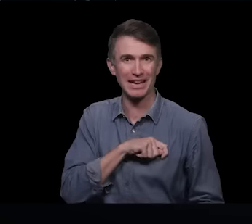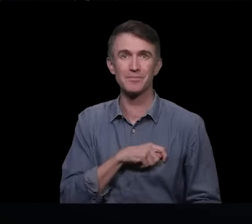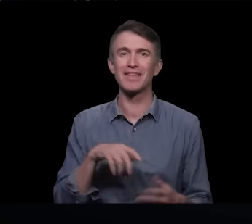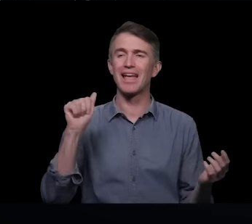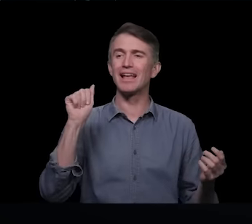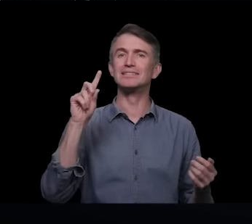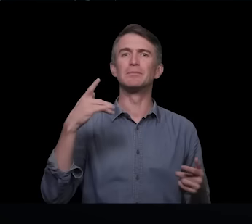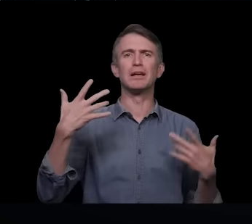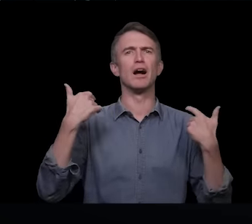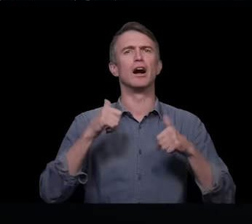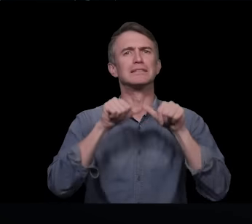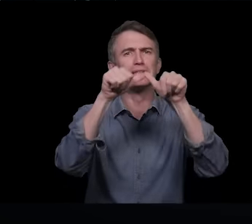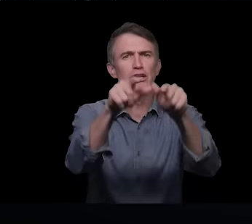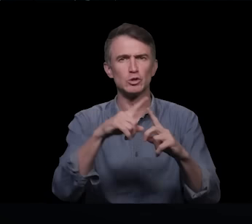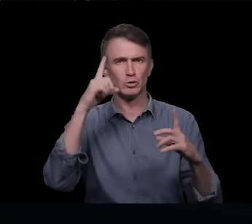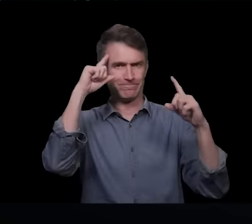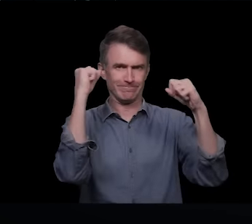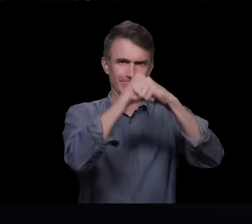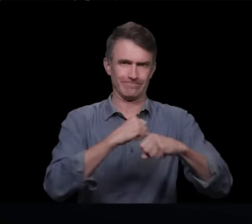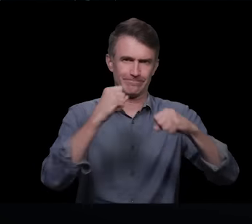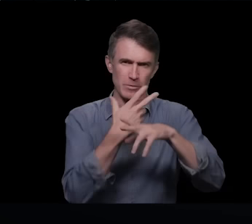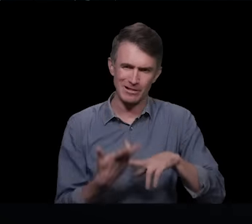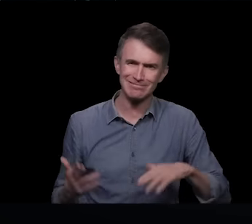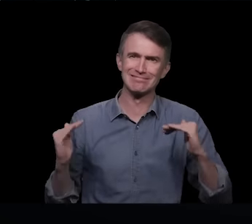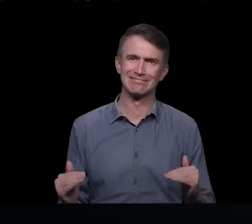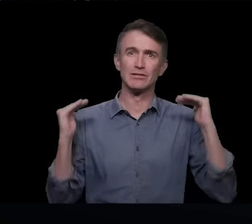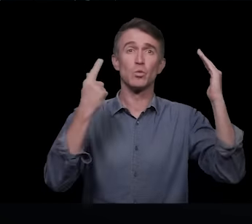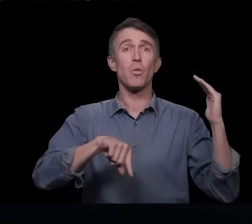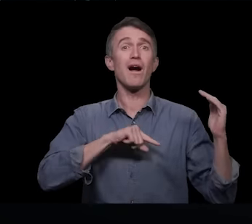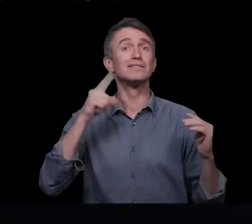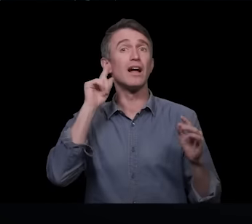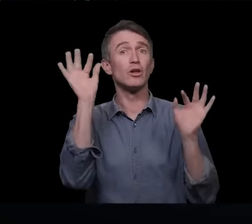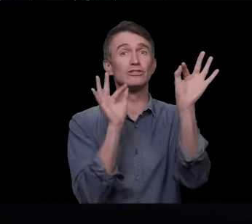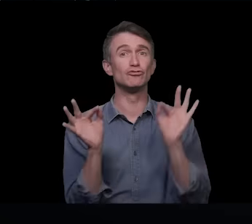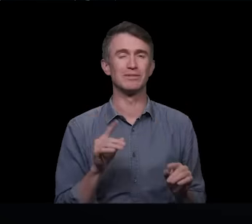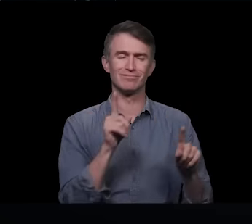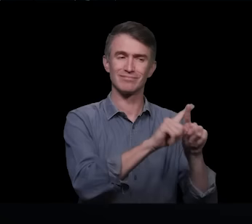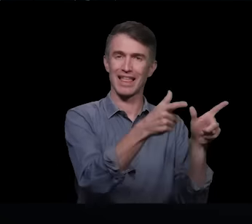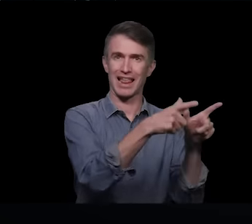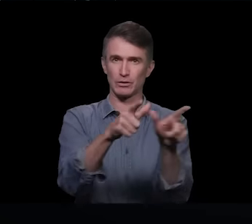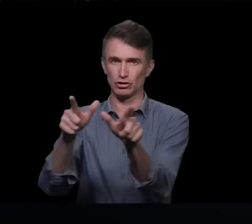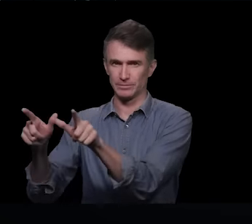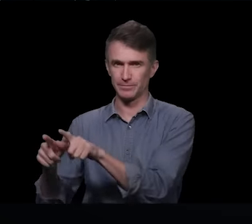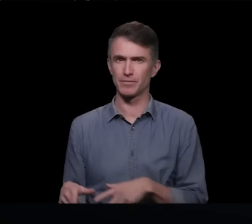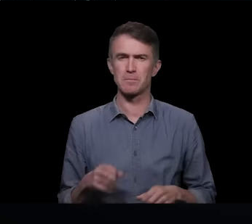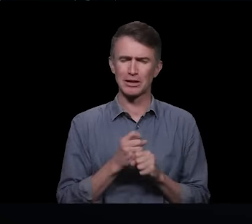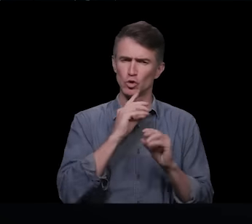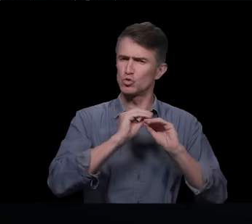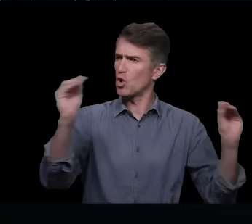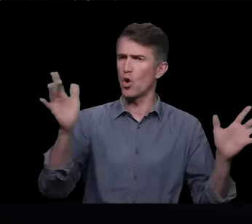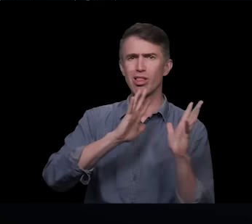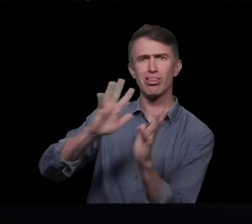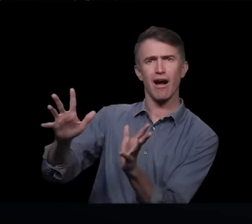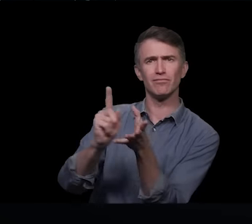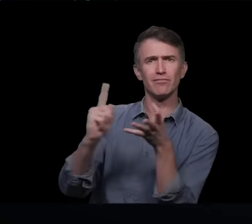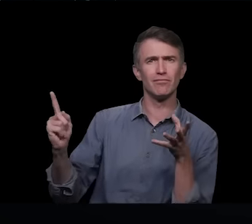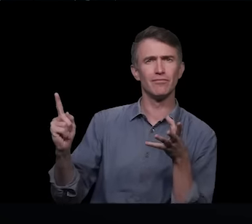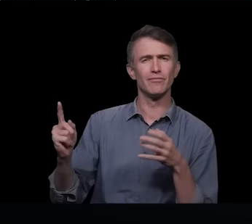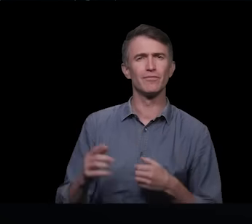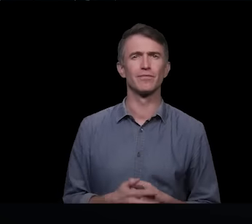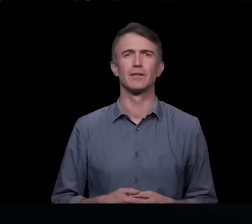ADP continues to advocate for higher quality audio description in various languages so that no one is